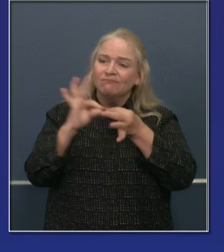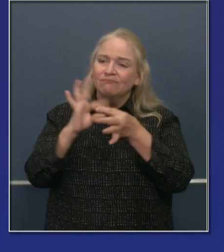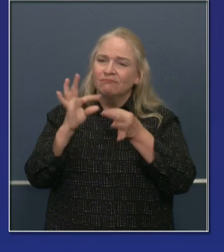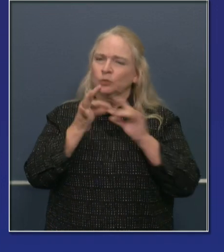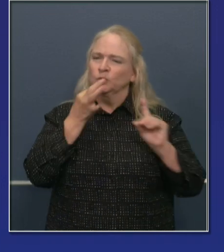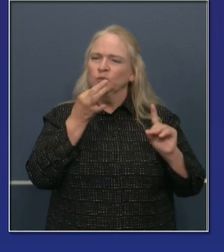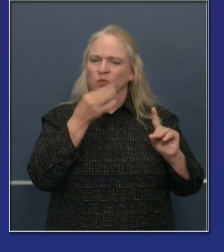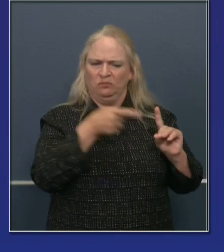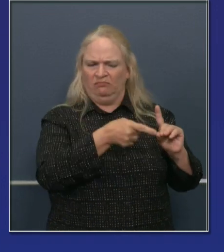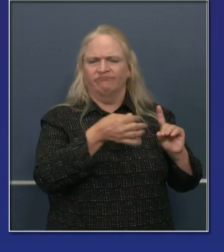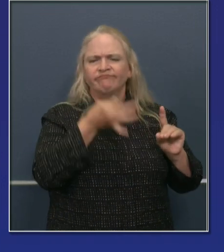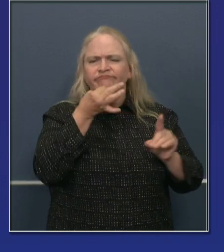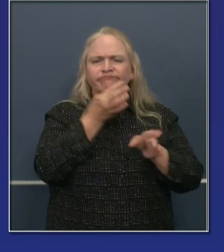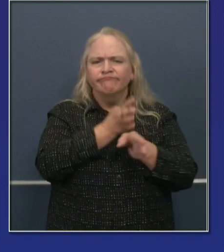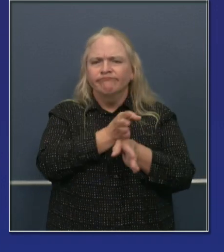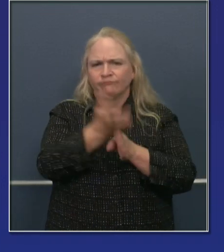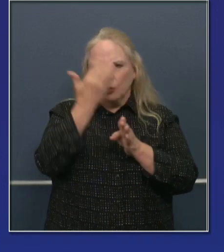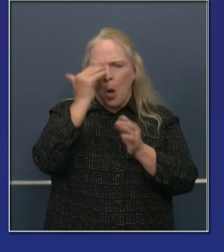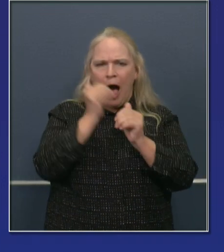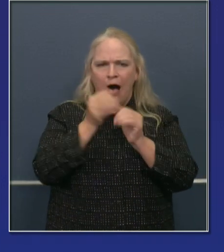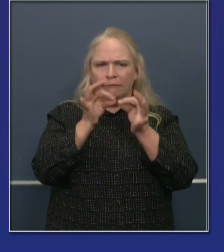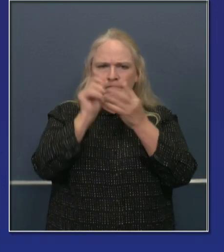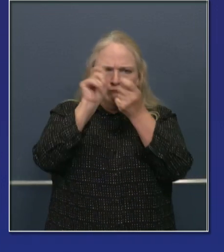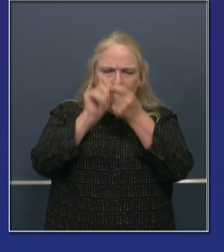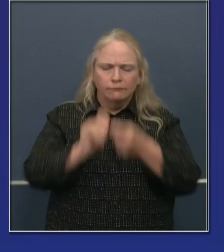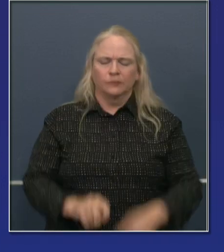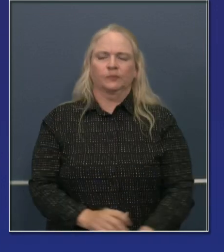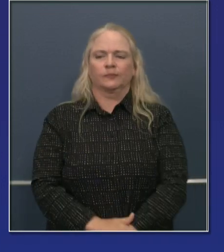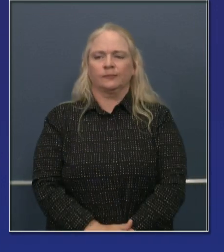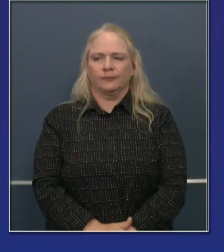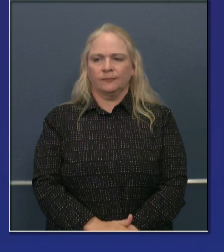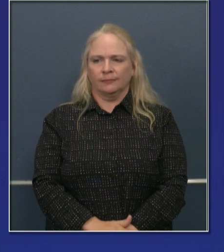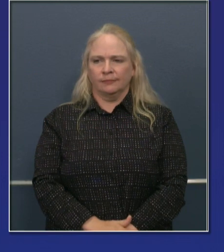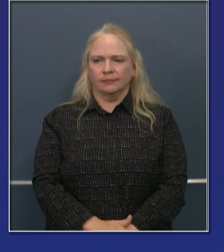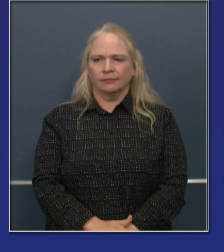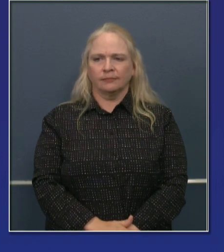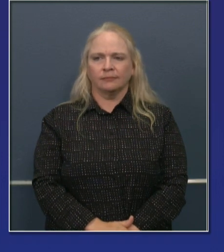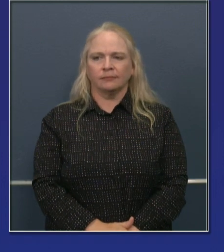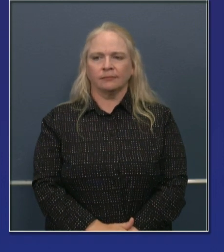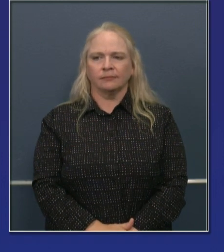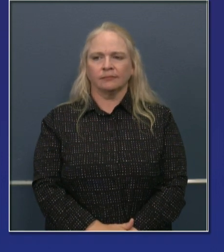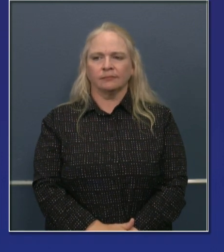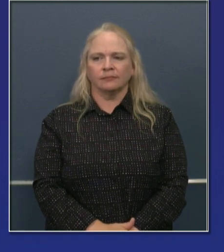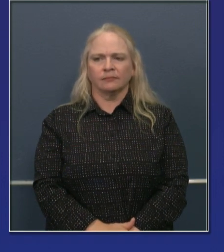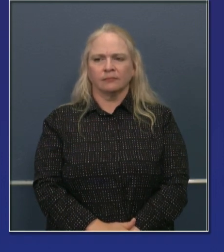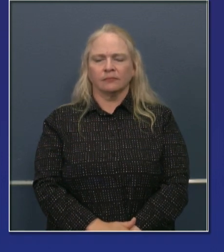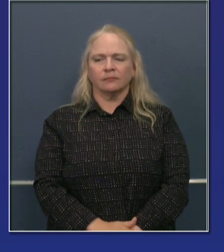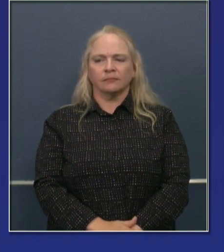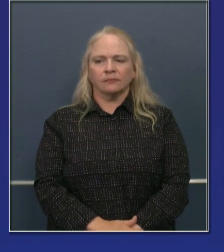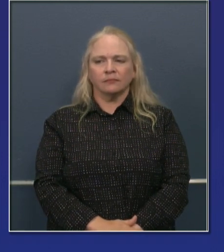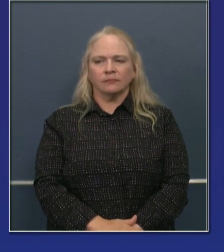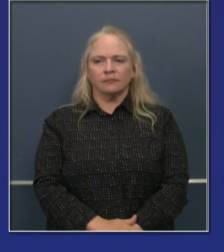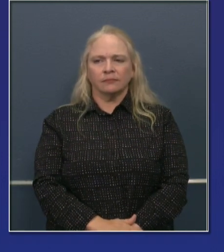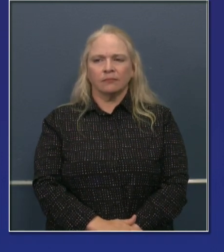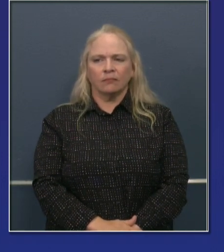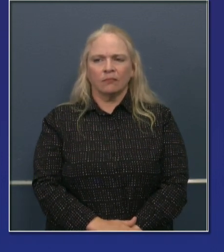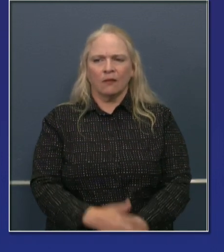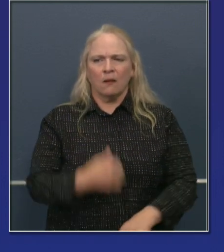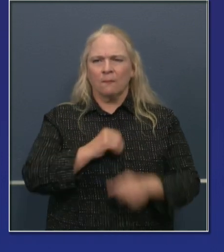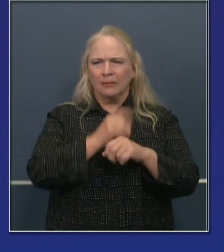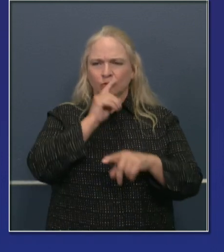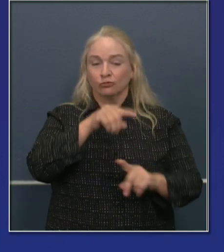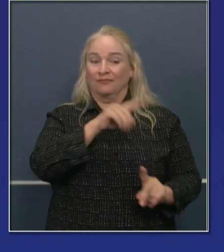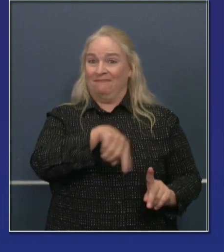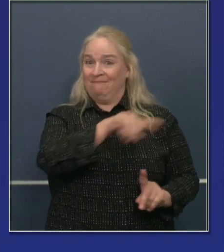been looking forward to doing. We want to make sure the presentation is ready and we're not providing you a false sense of optimism in